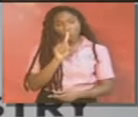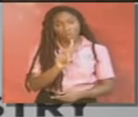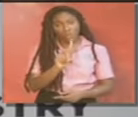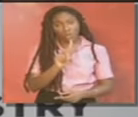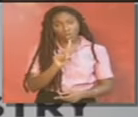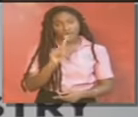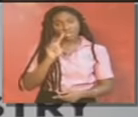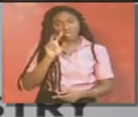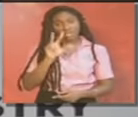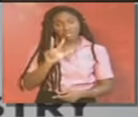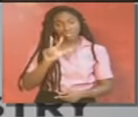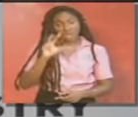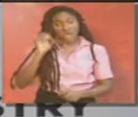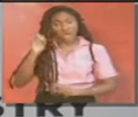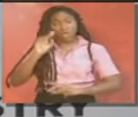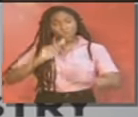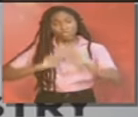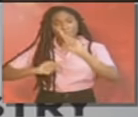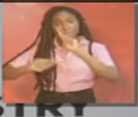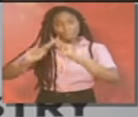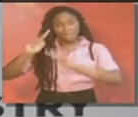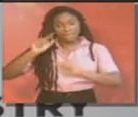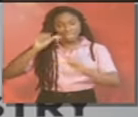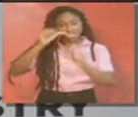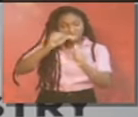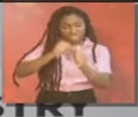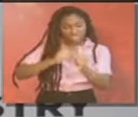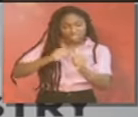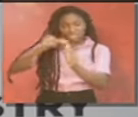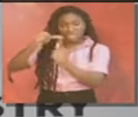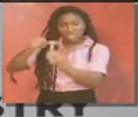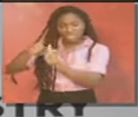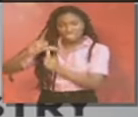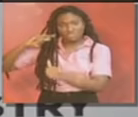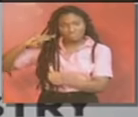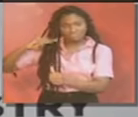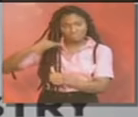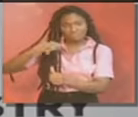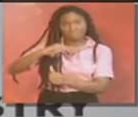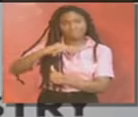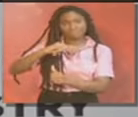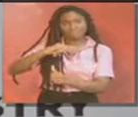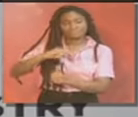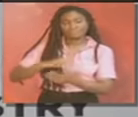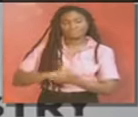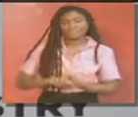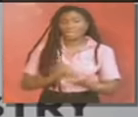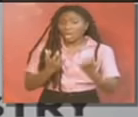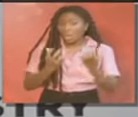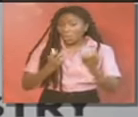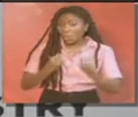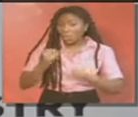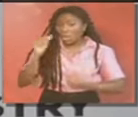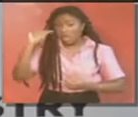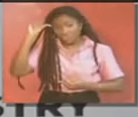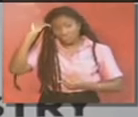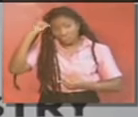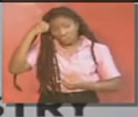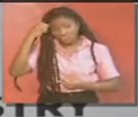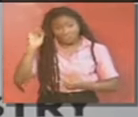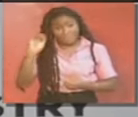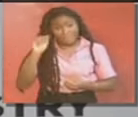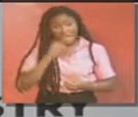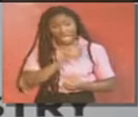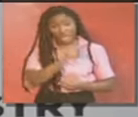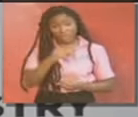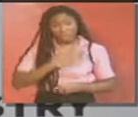persons per flight. As I close this morning, I would like to again remind the population to please